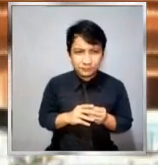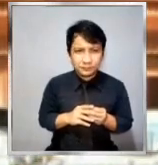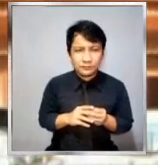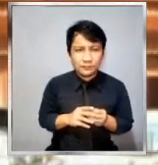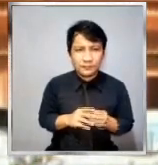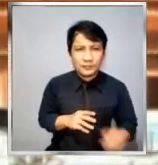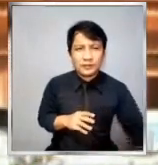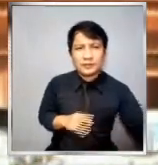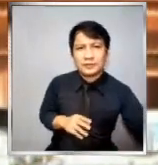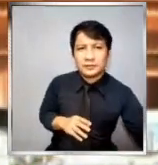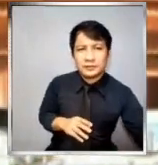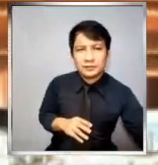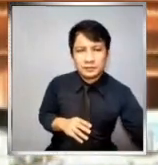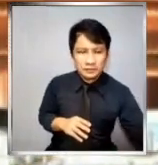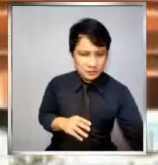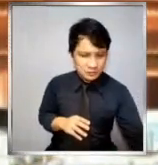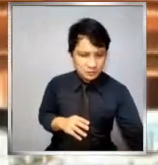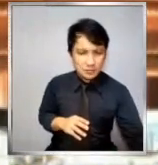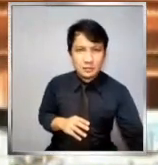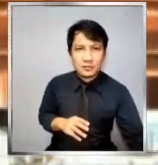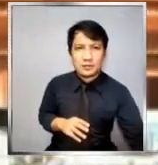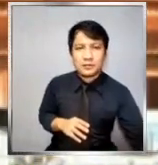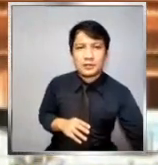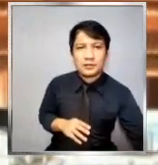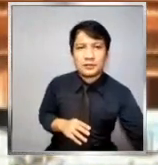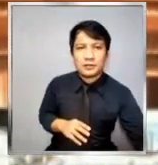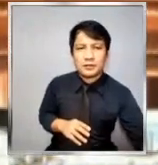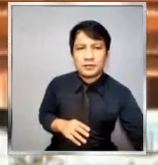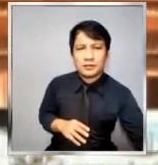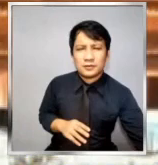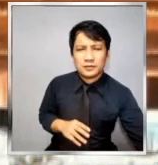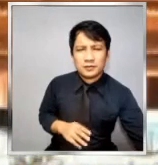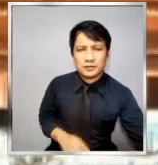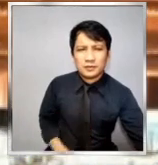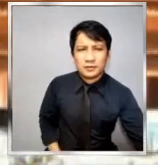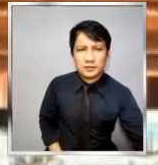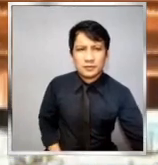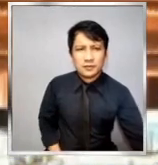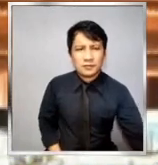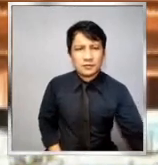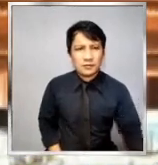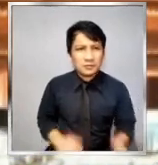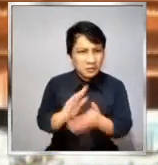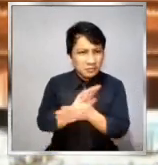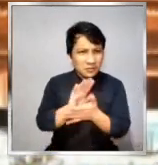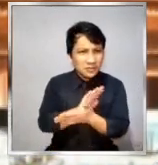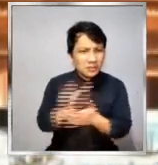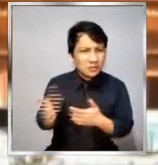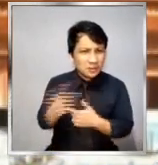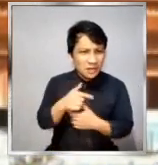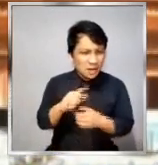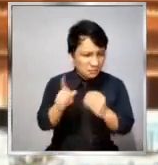kindly agree with some of the newspapers, the leading ones, for our